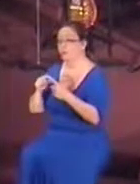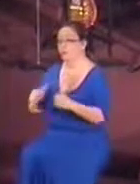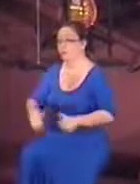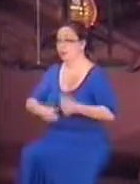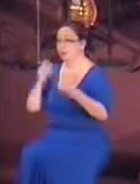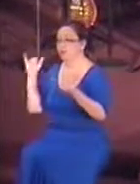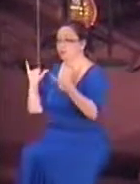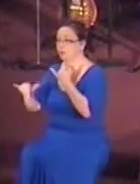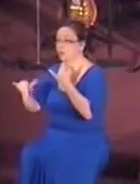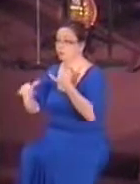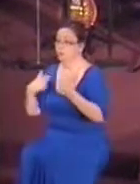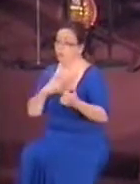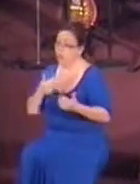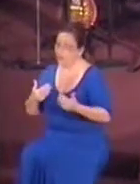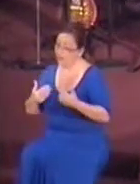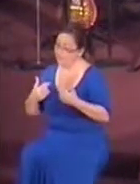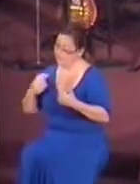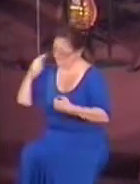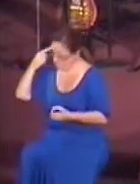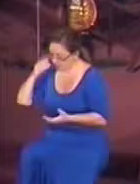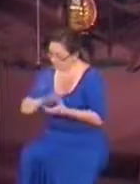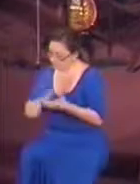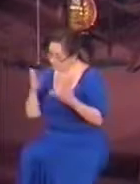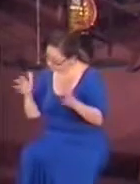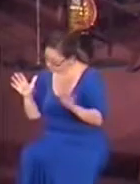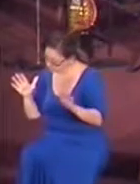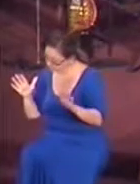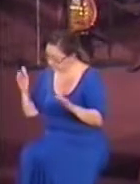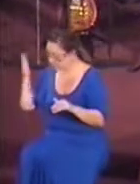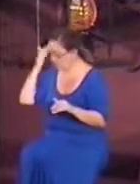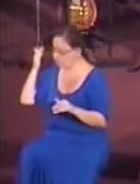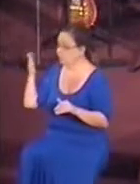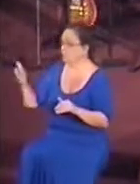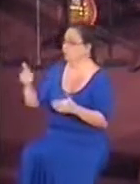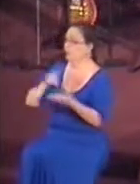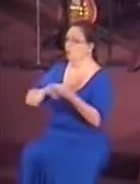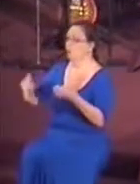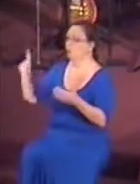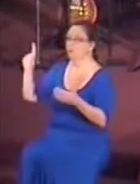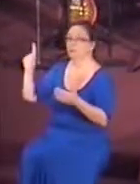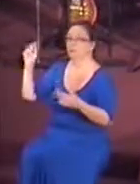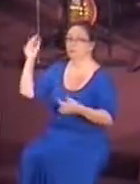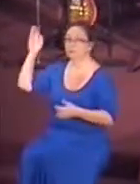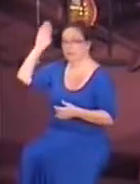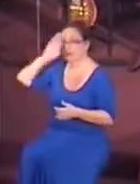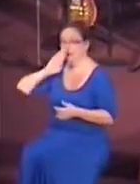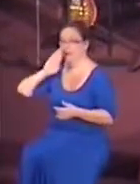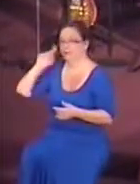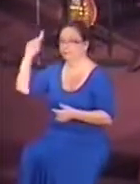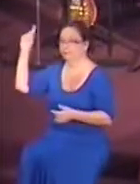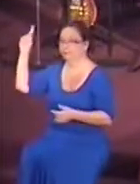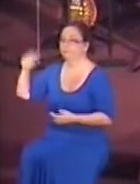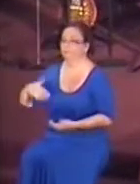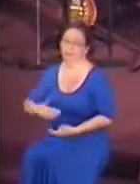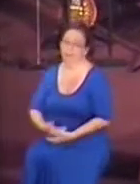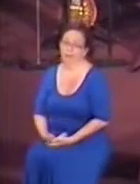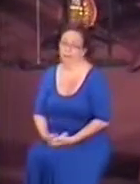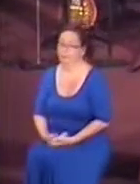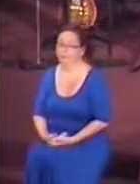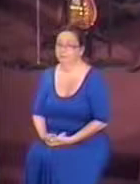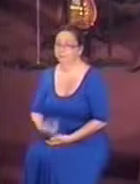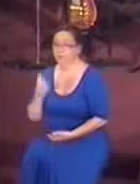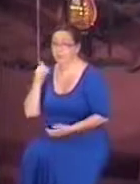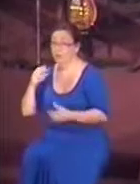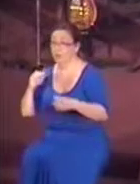life. We have believed. And we know that you are the Holy One of God. And so if you